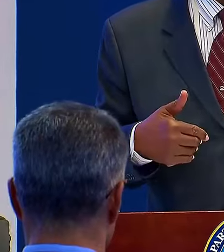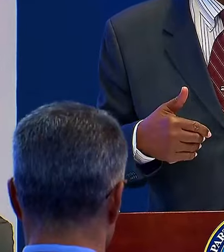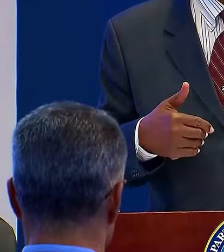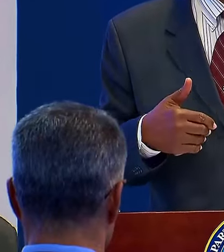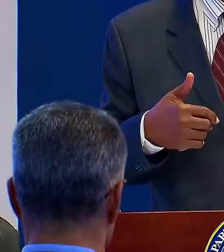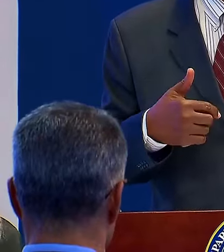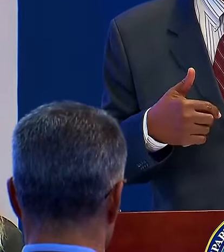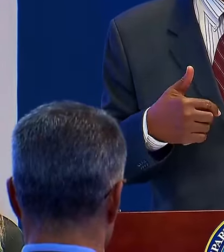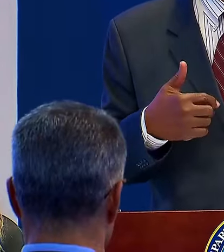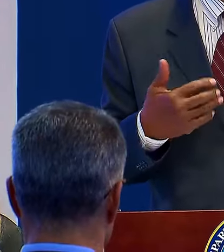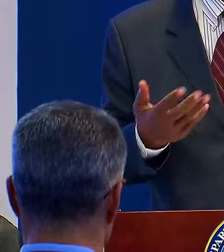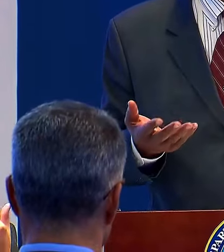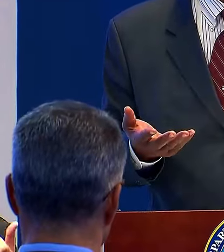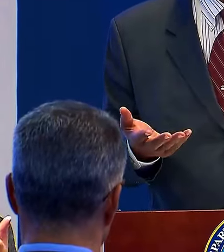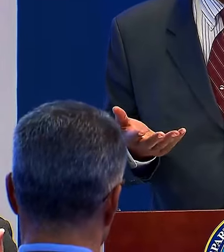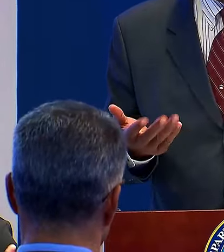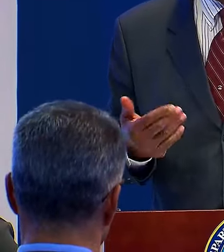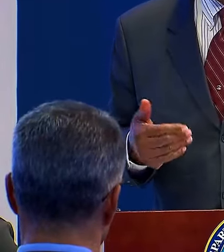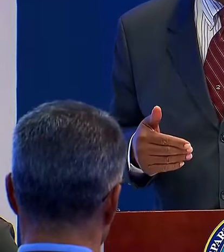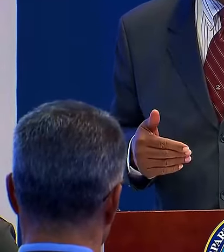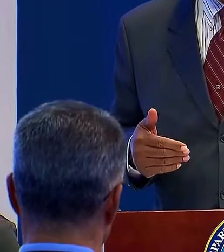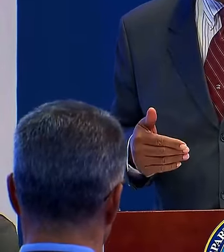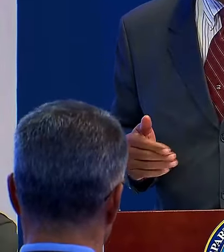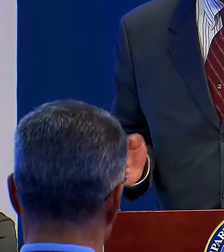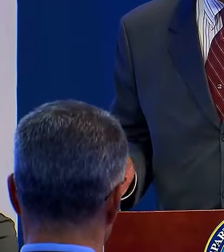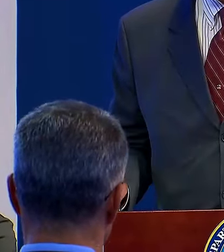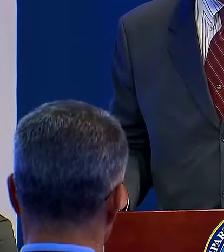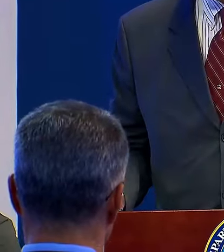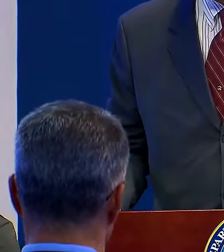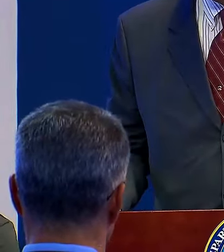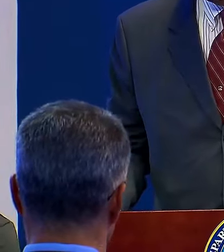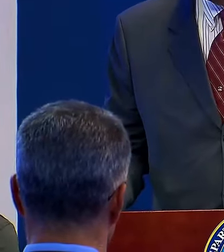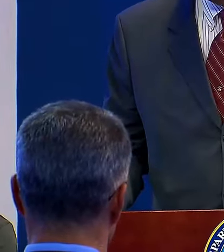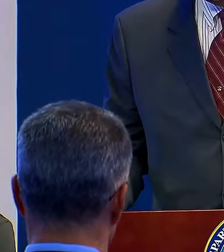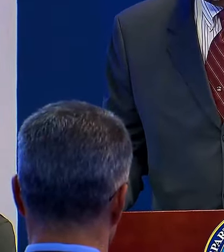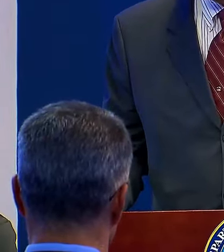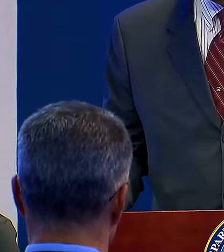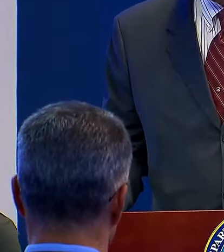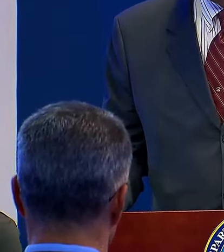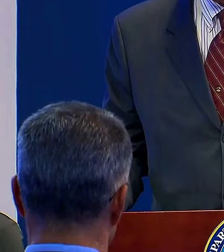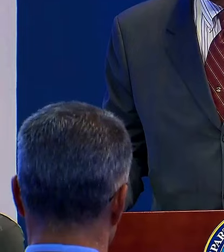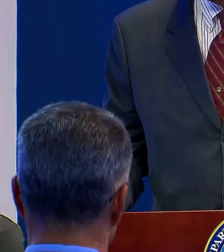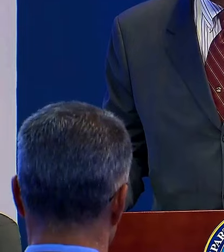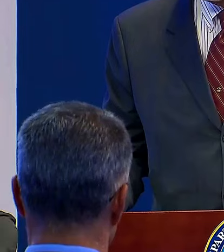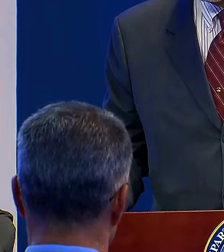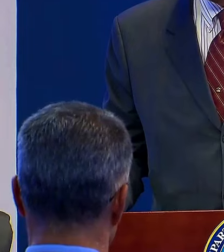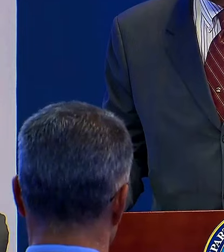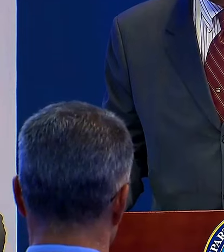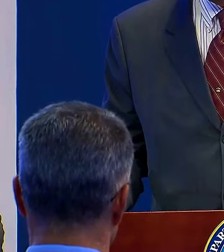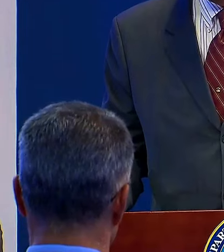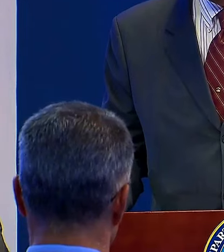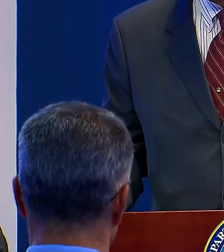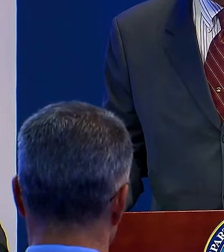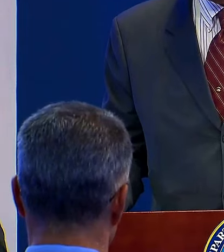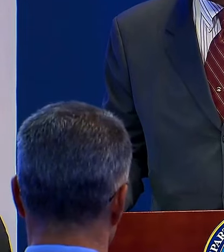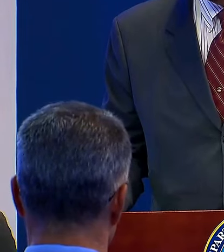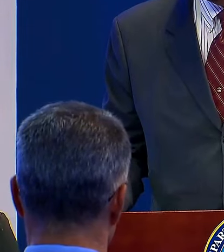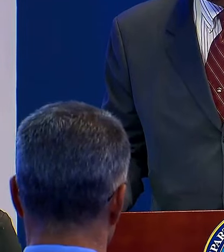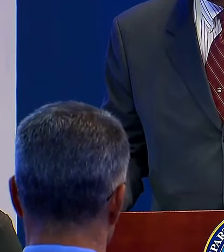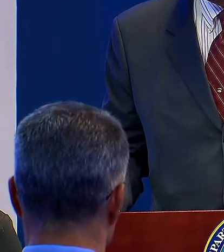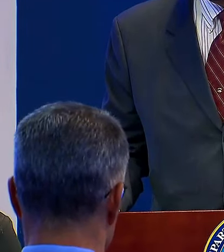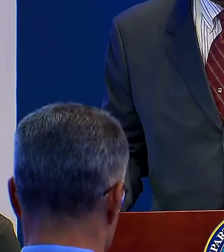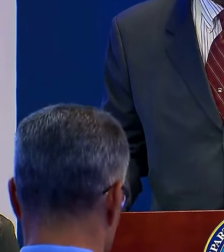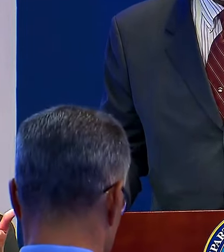pray, you will also pray in the tradition that is yours, as I do so in mine. Shall